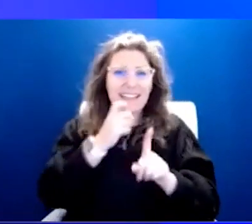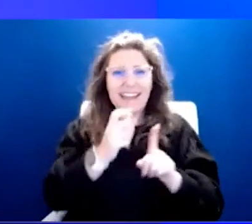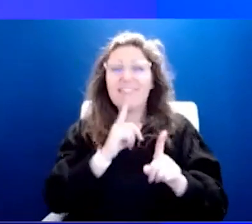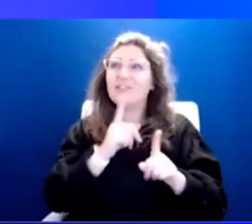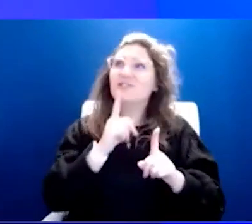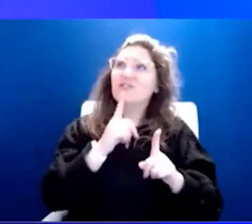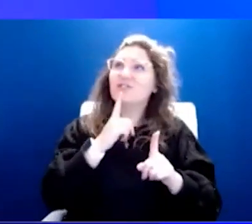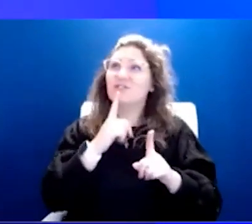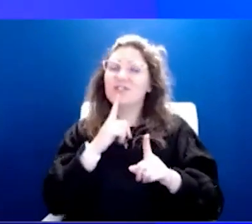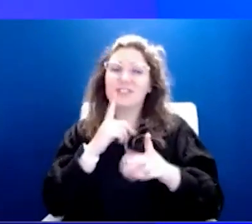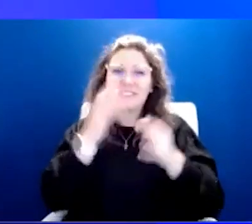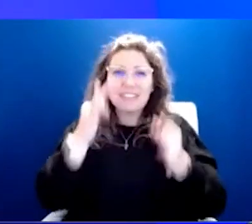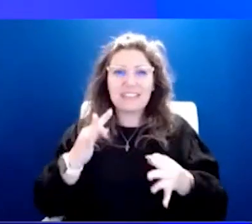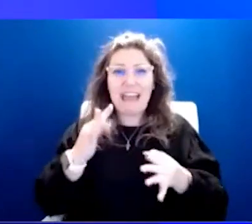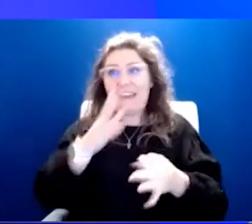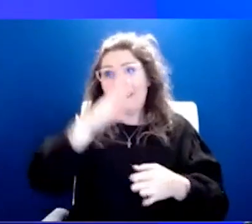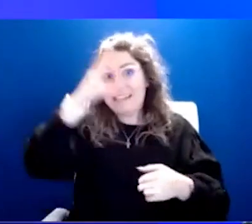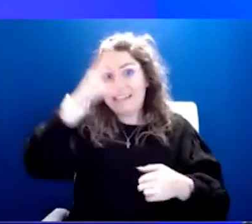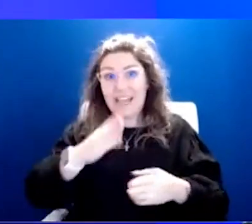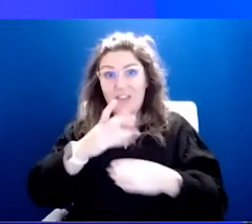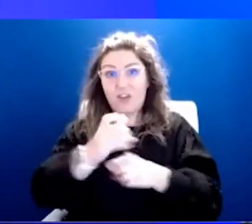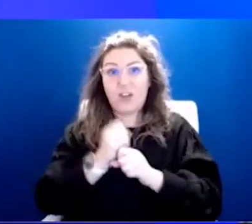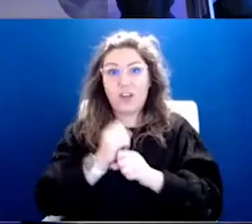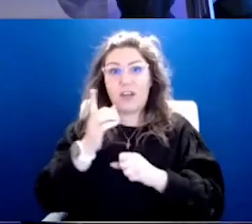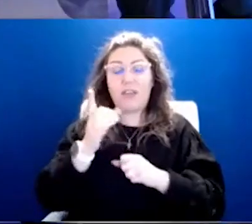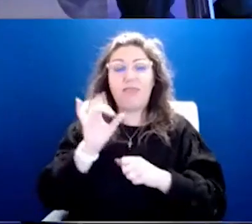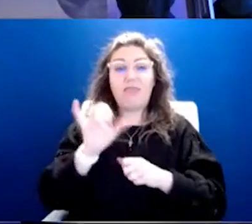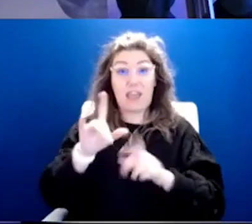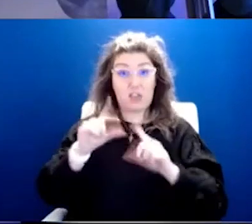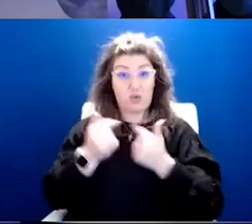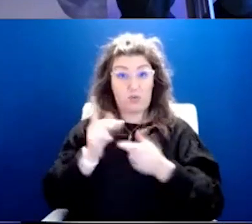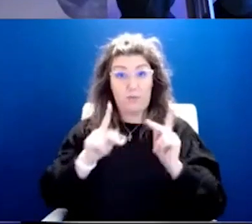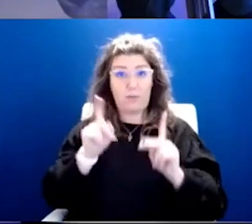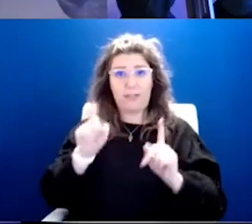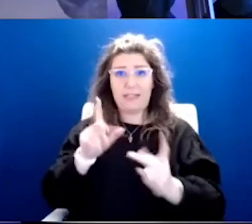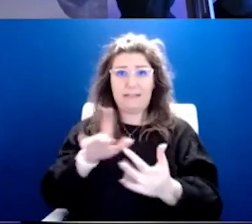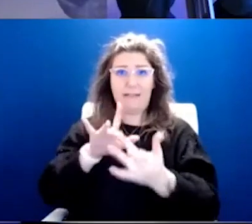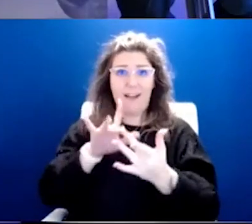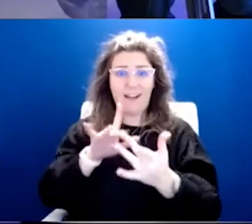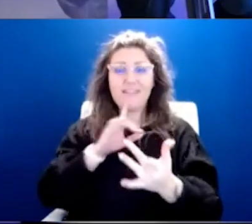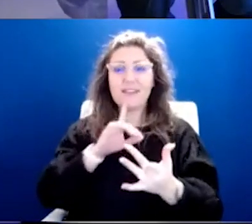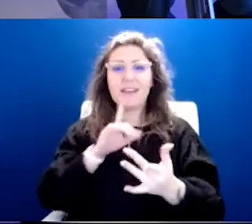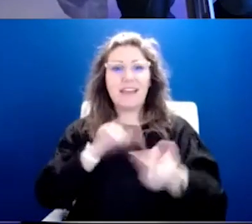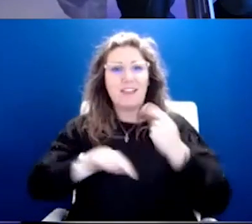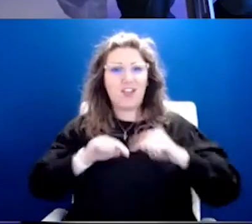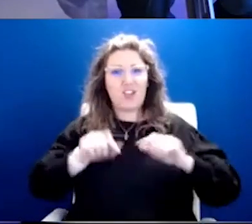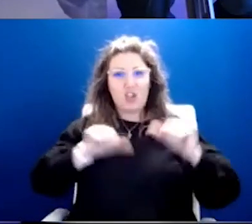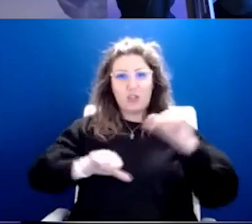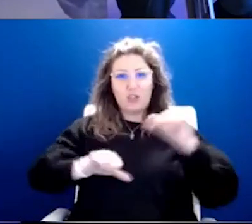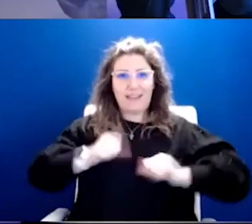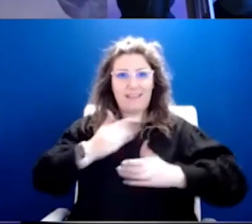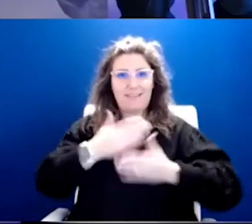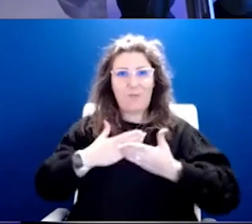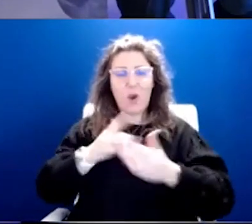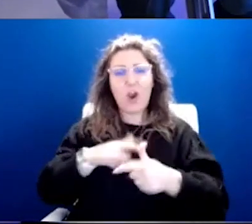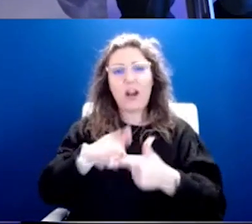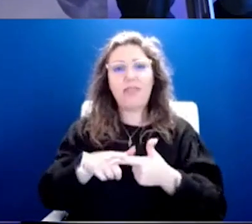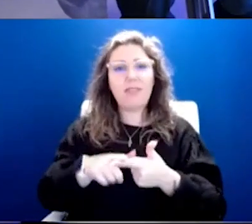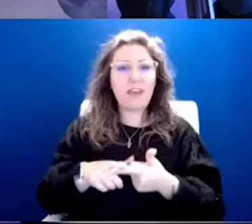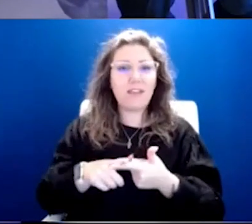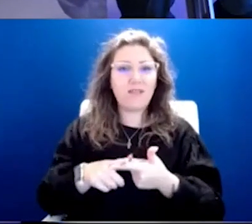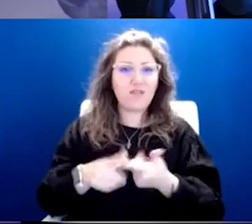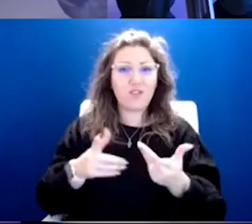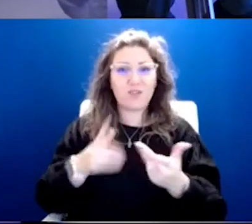will never get it. And that's the group of people we need to reach. Well, and again, I go back to there's the scientific part of it, and then there's the